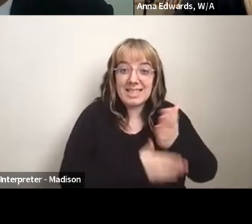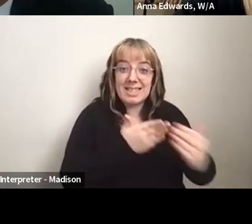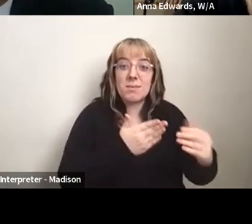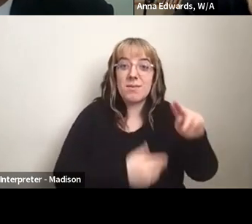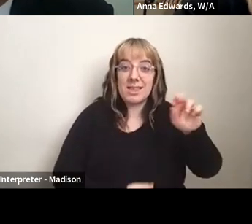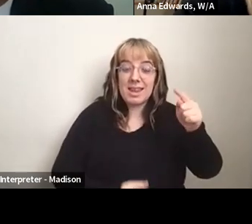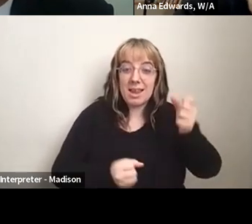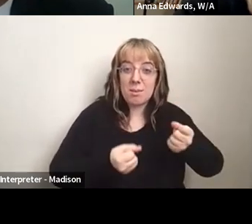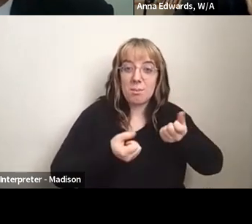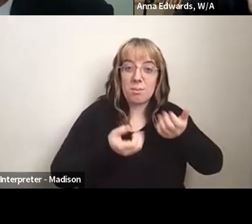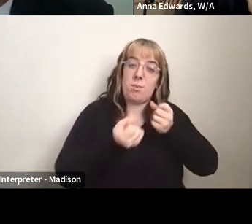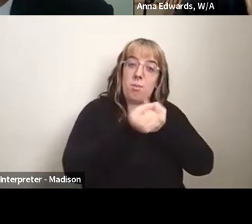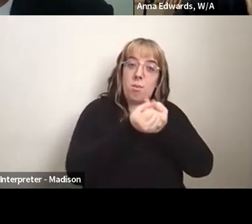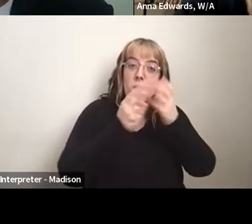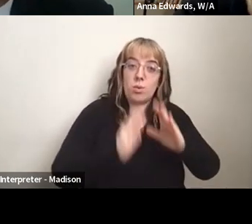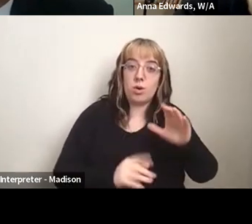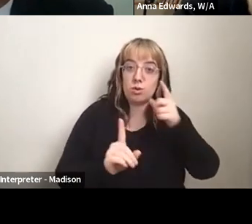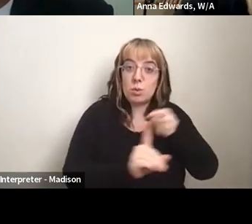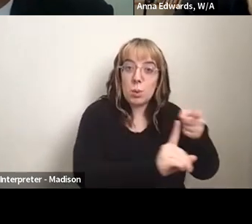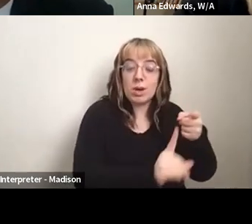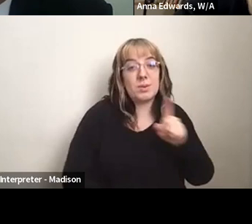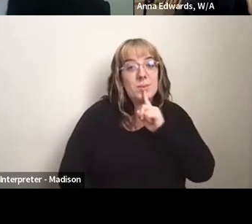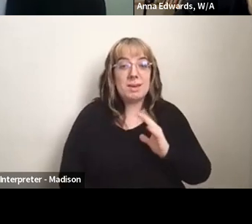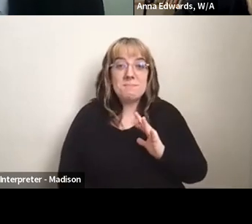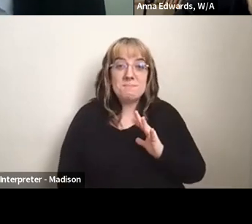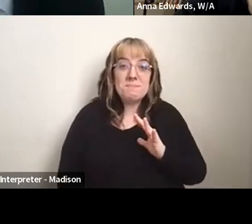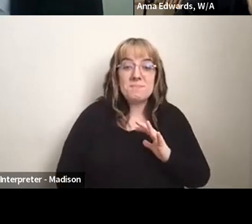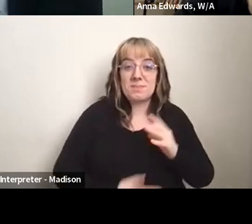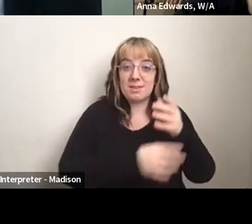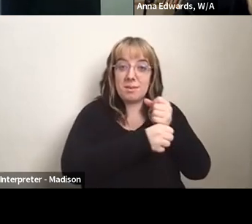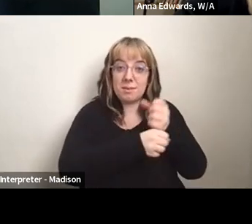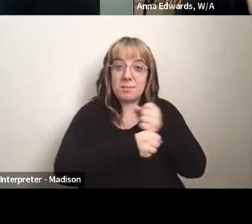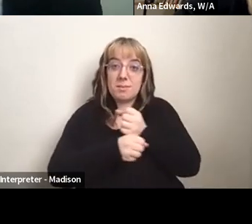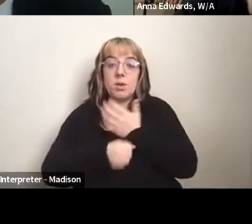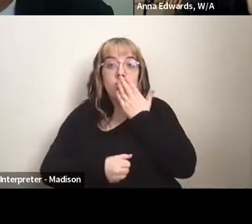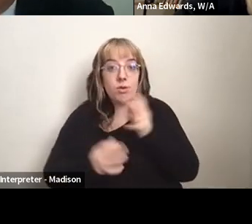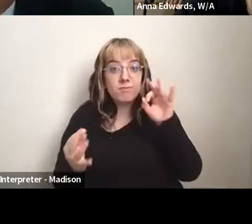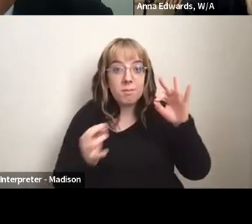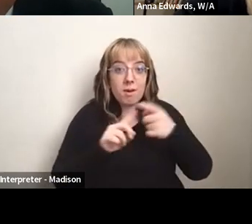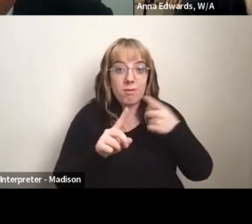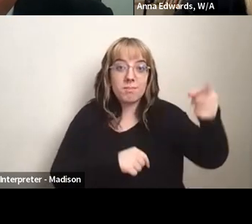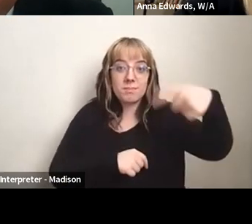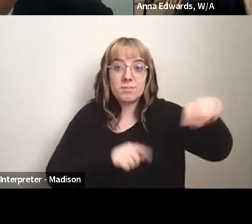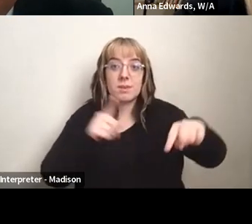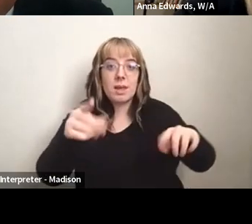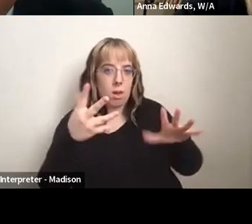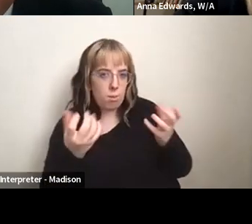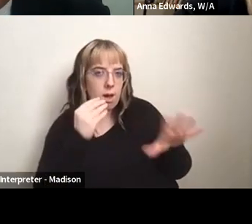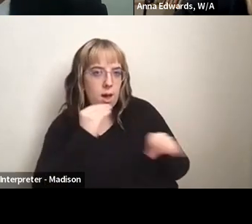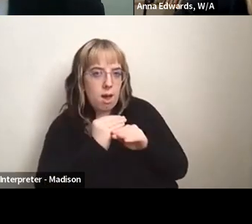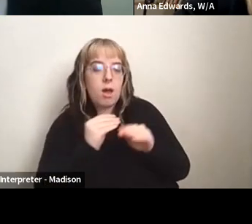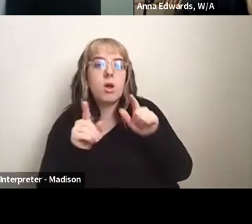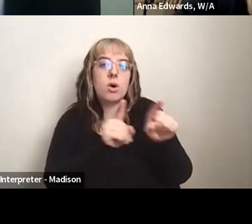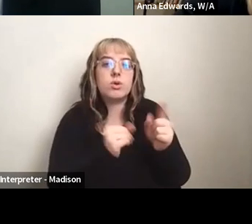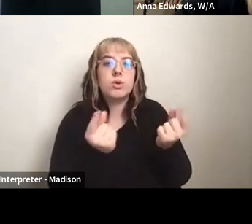scores. So it's been received very well. Yeah, and I would just add, we are also doing a